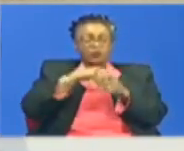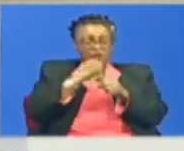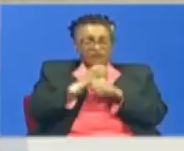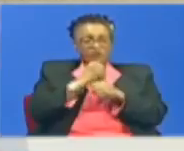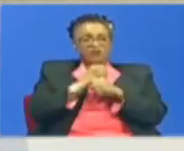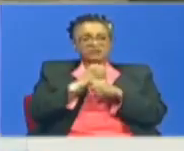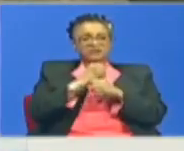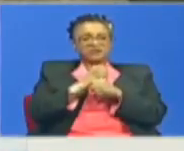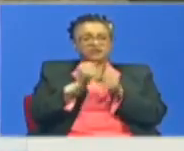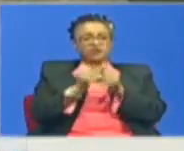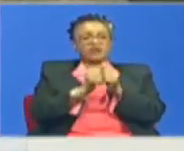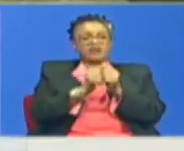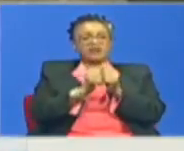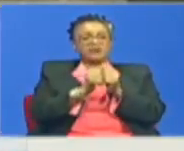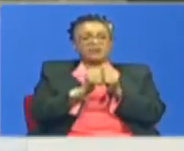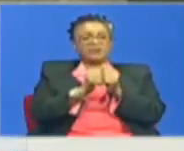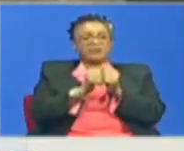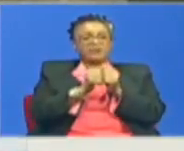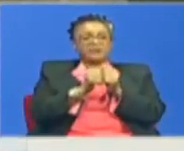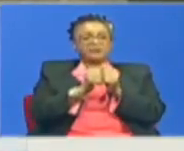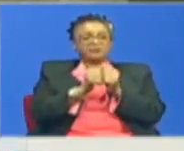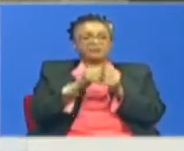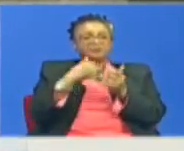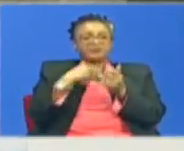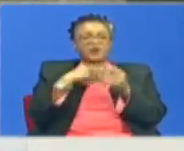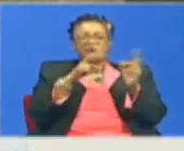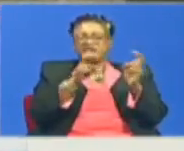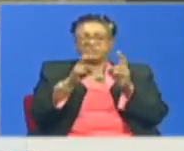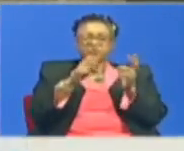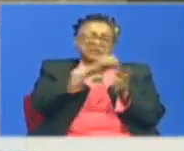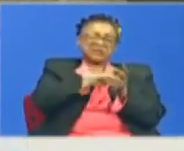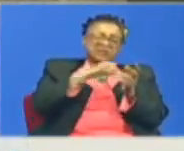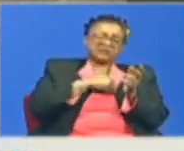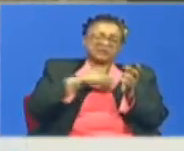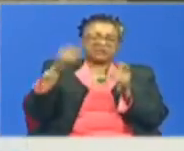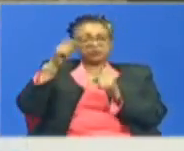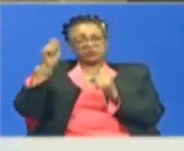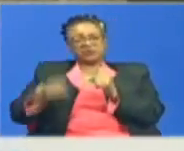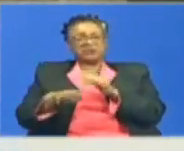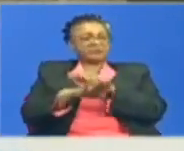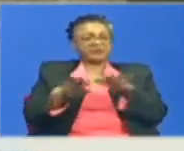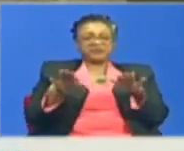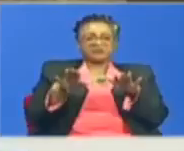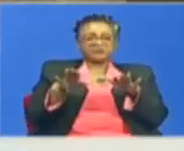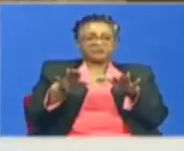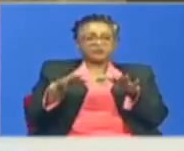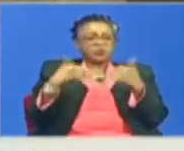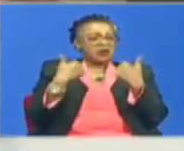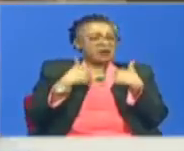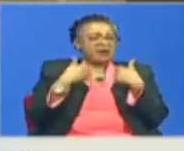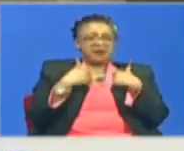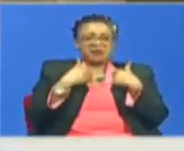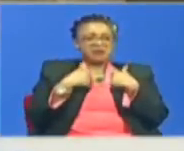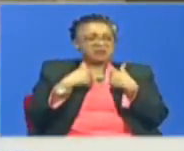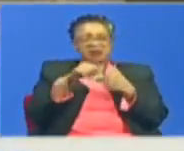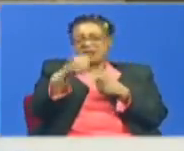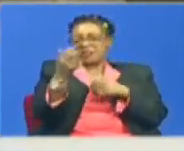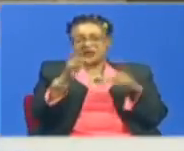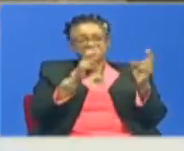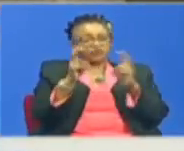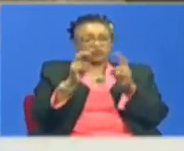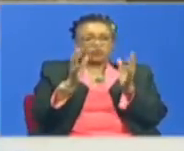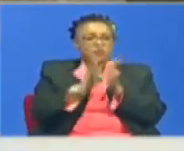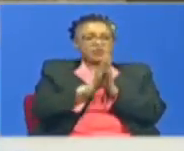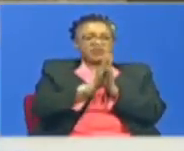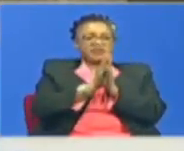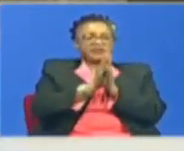we work together. Our matters were just directly Senate and the judiciary. We do not have issues dealing with